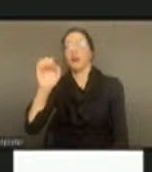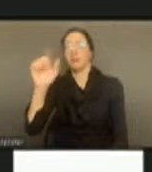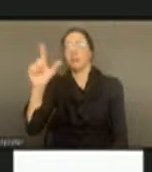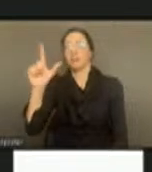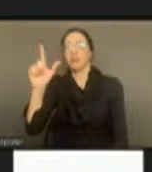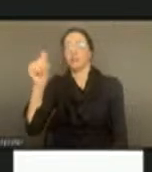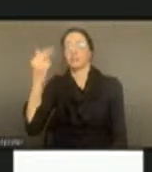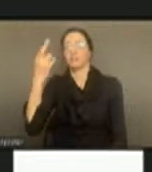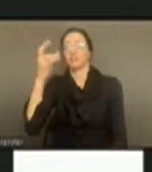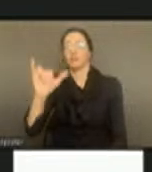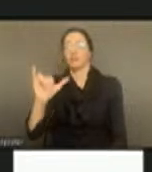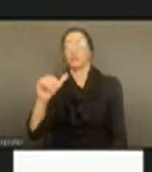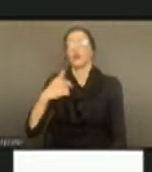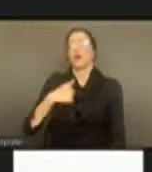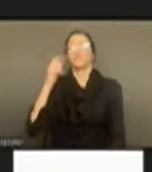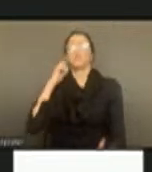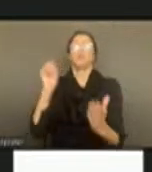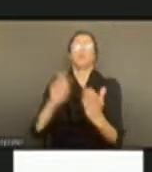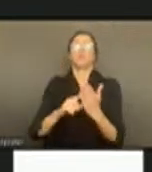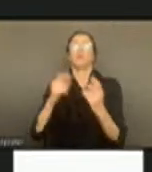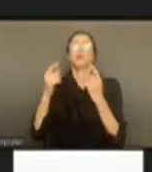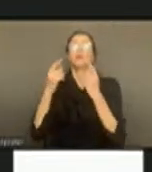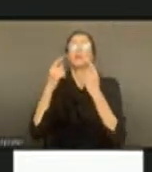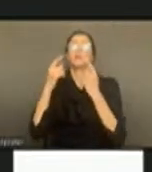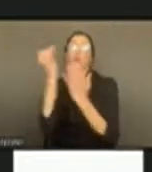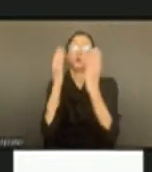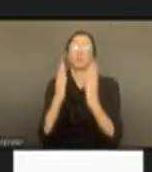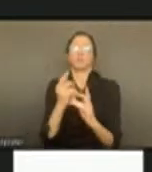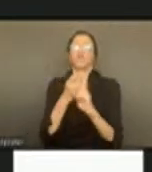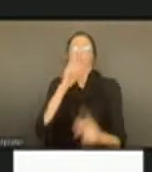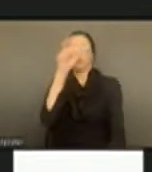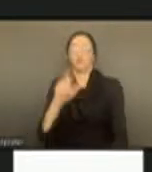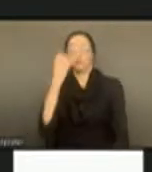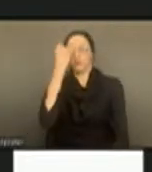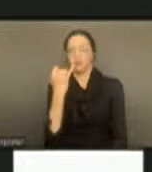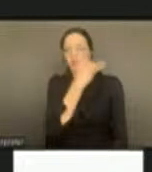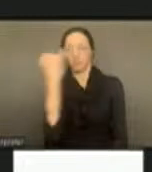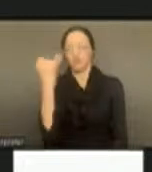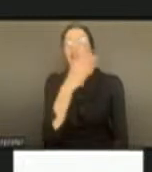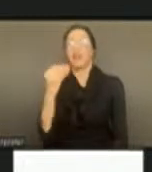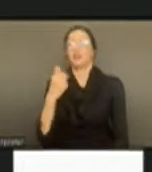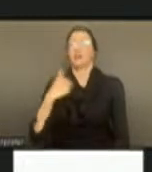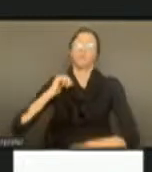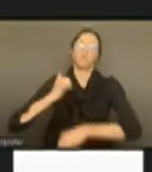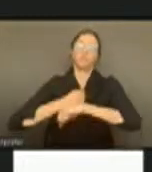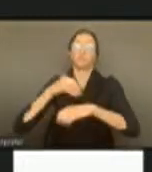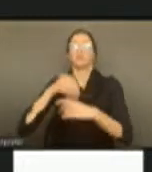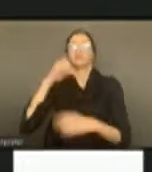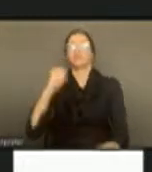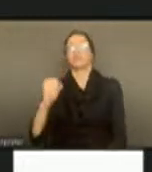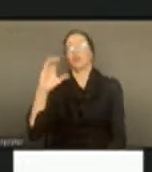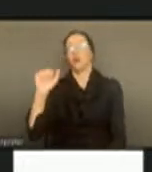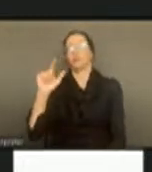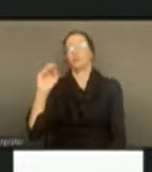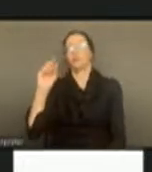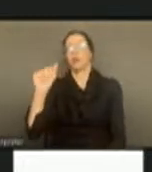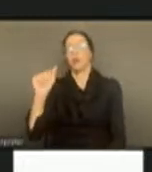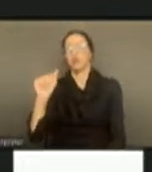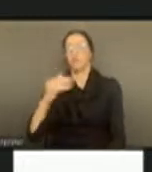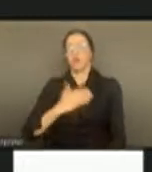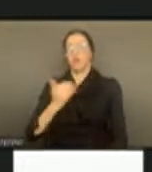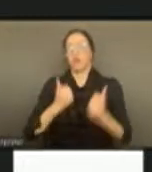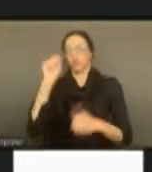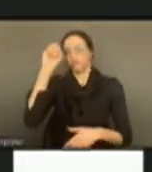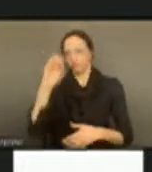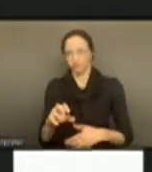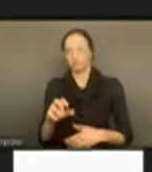Italy, Miami, New York, and South Carolina, exclusively located at 9484 Harding Avenue, Surfside, Florida